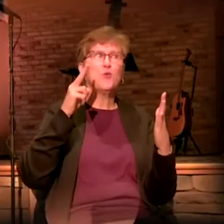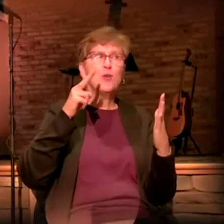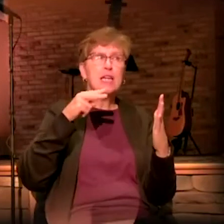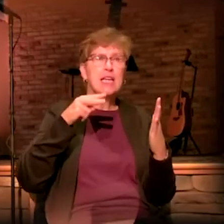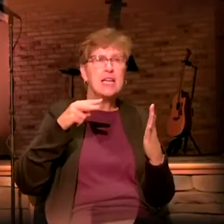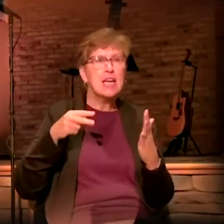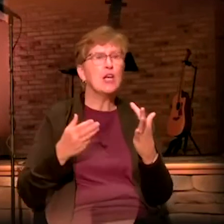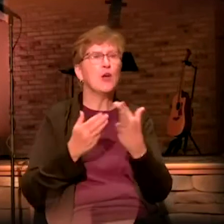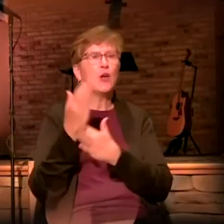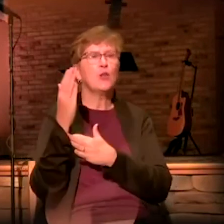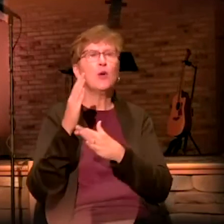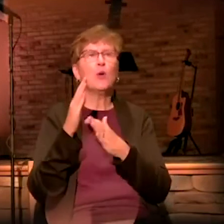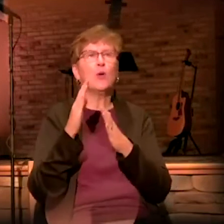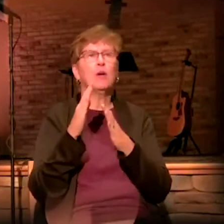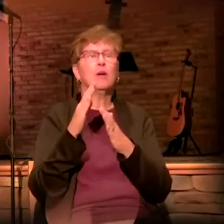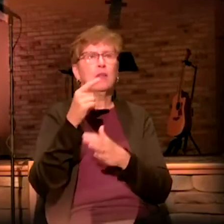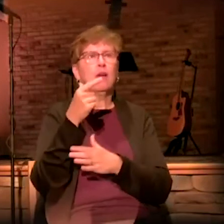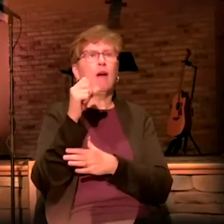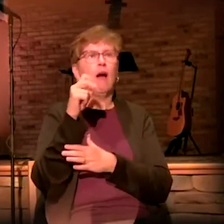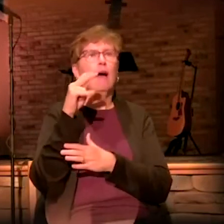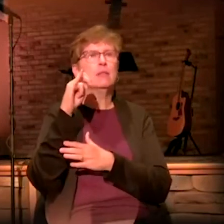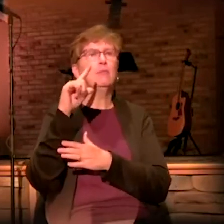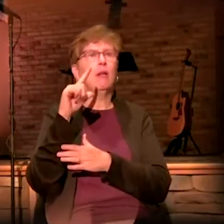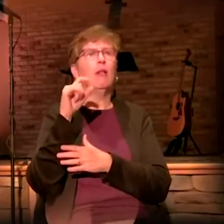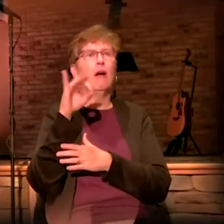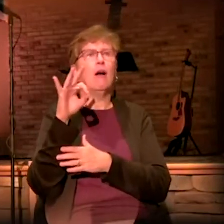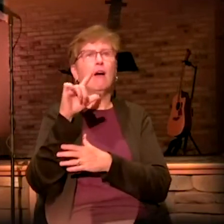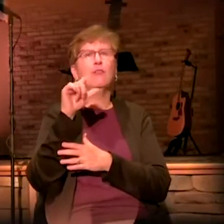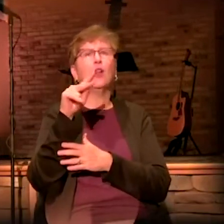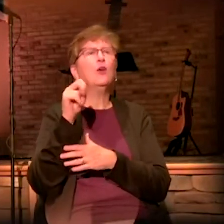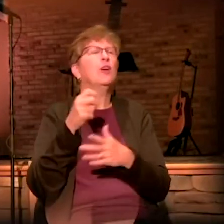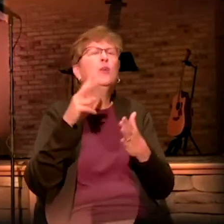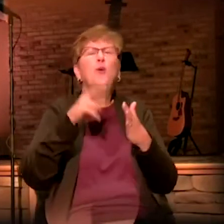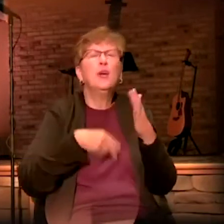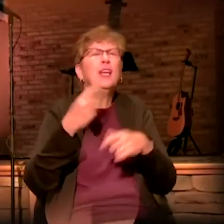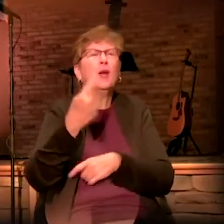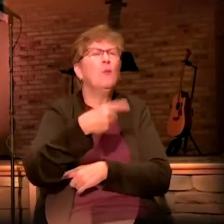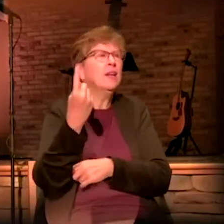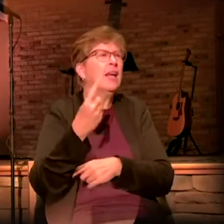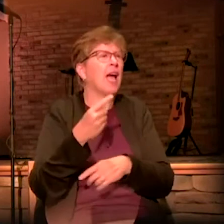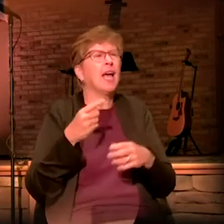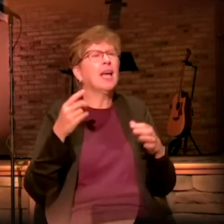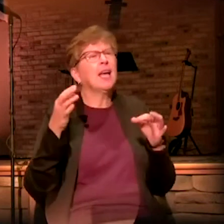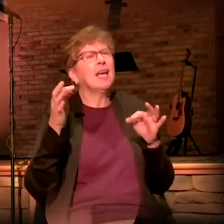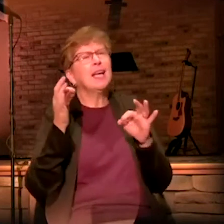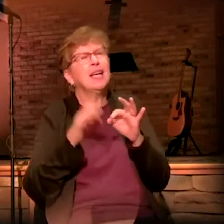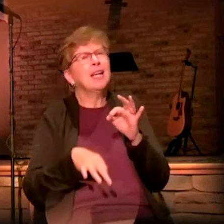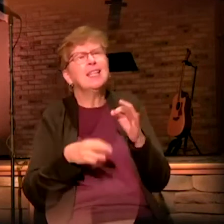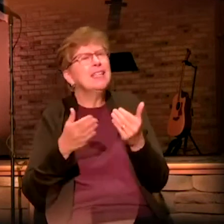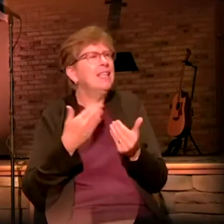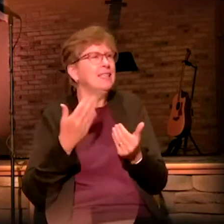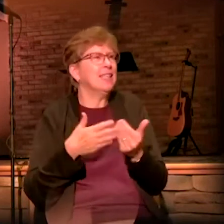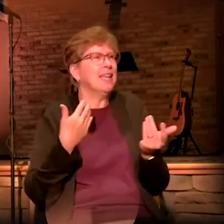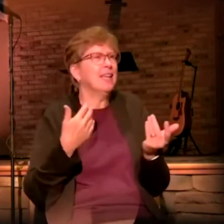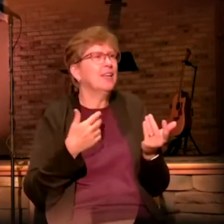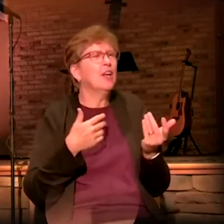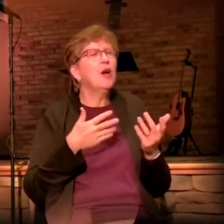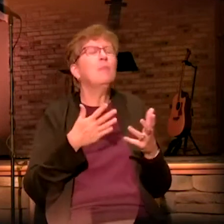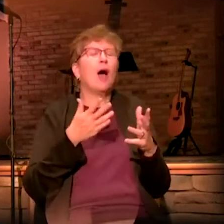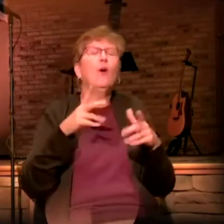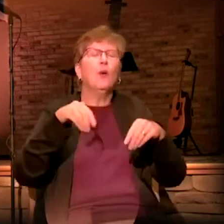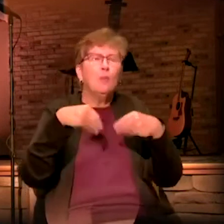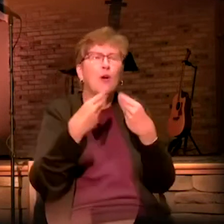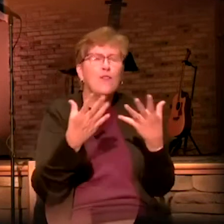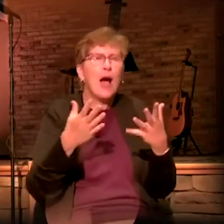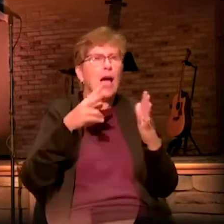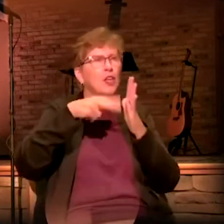through the Gospel of Luke. Now, you can read it in one day, one evening. It's easy. But we're going to provide a reading guide so that people